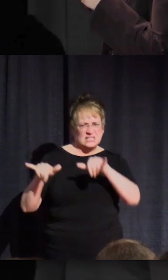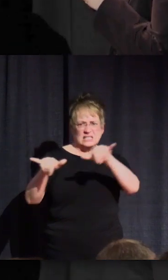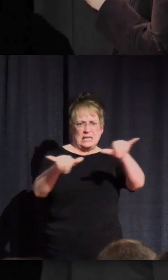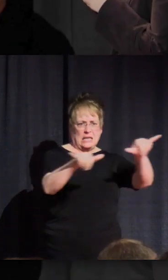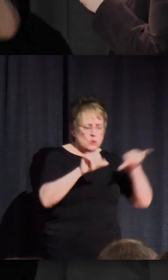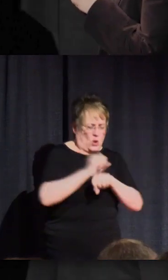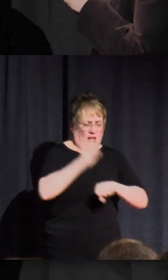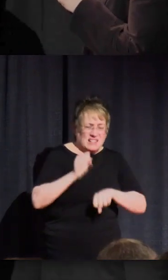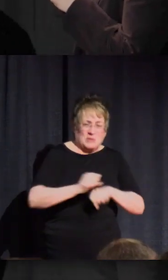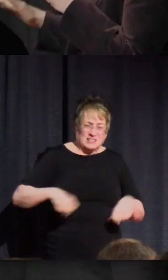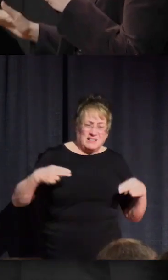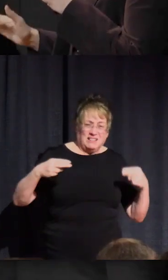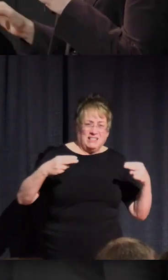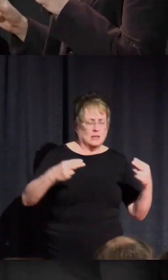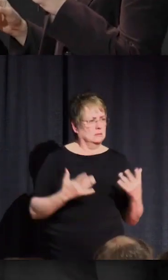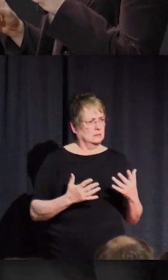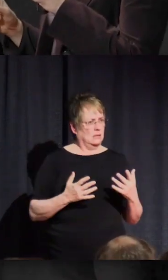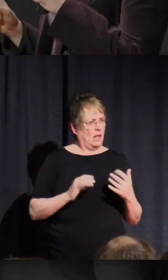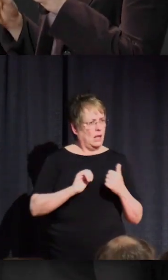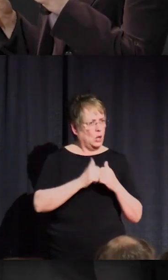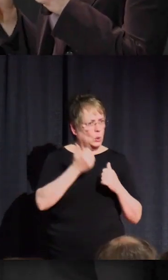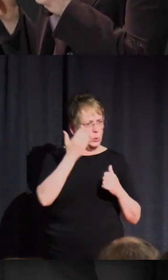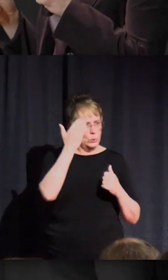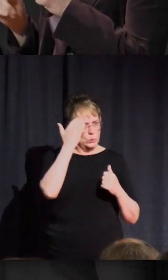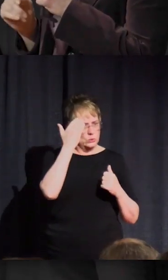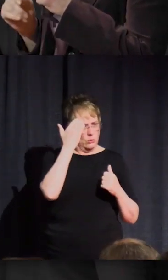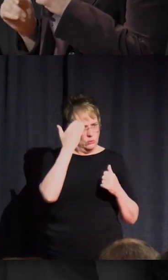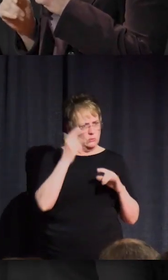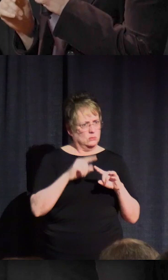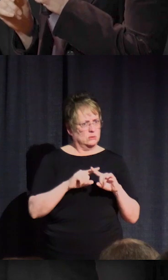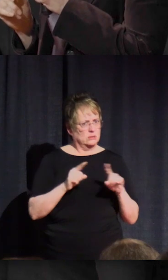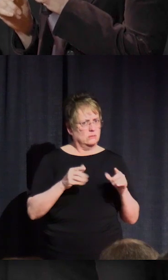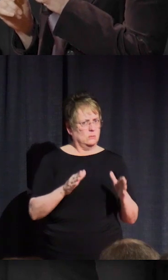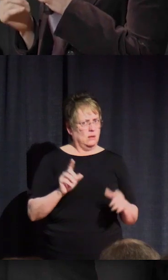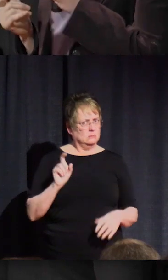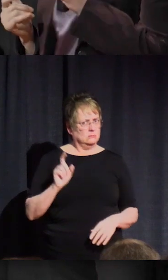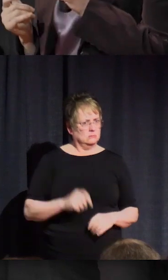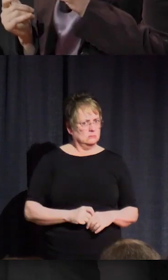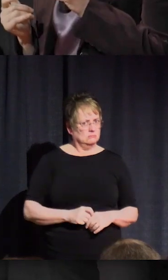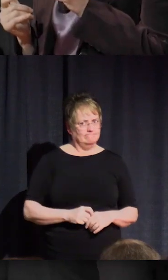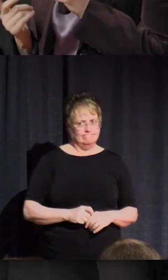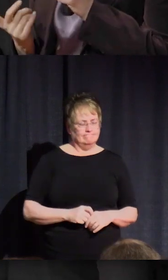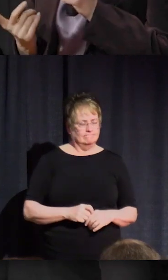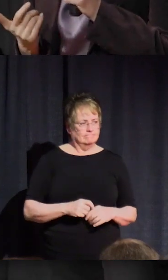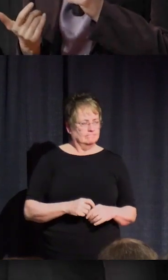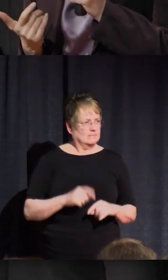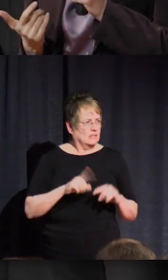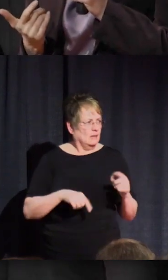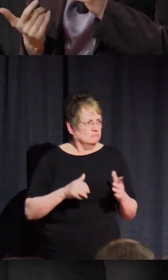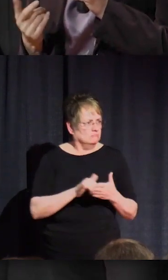we're all working at this pace, how would we ever know that there was a different way to work? We wouldn't. We